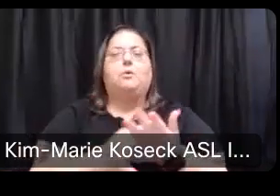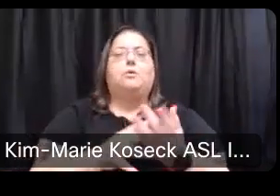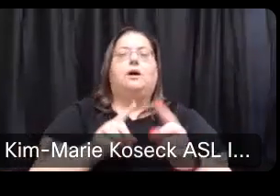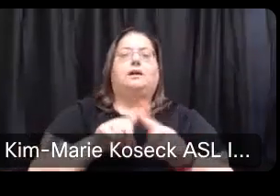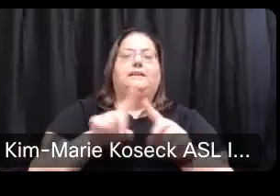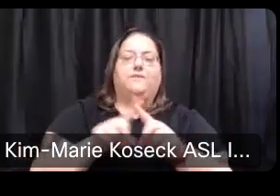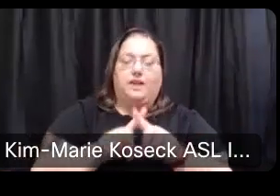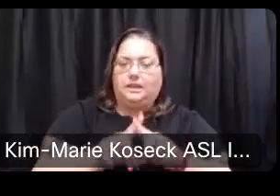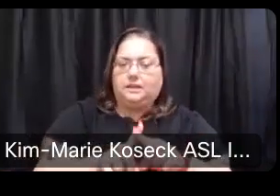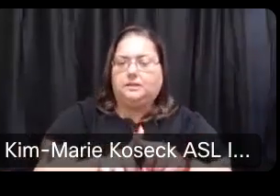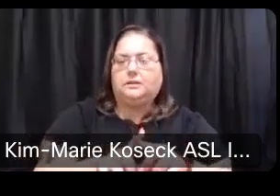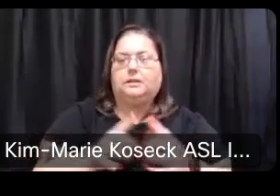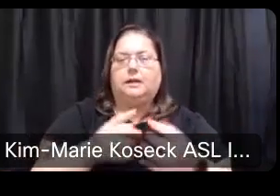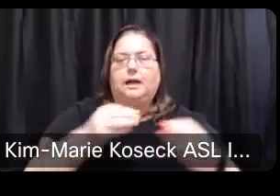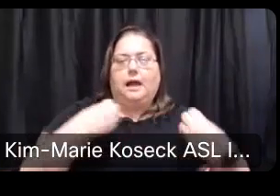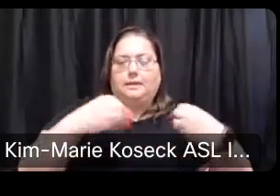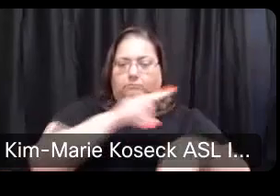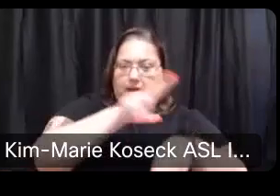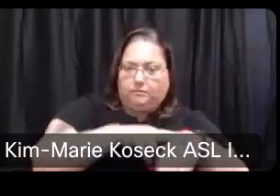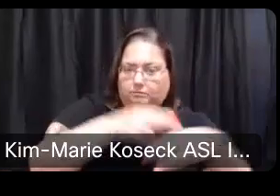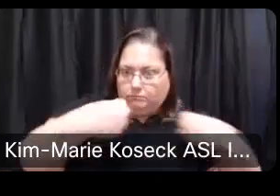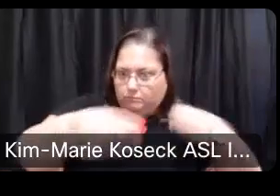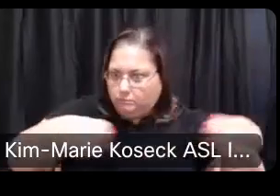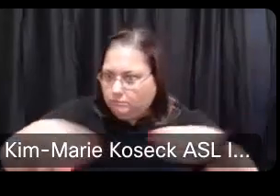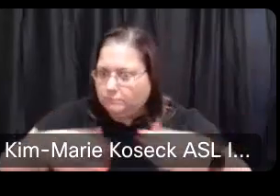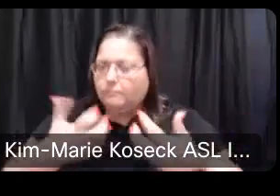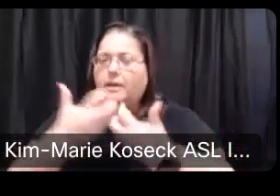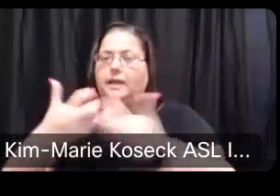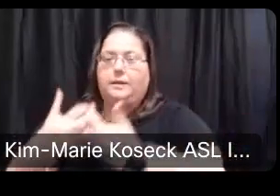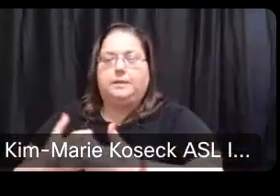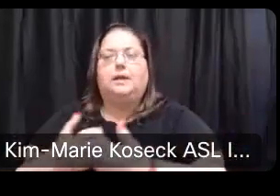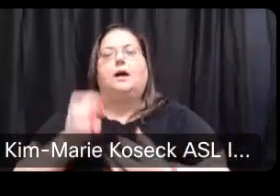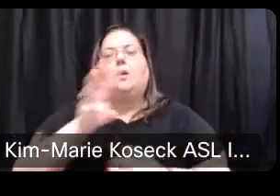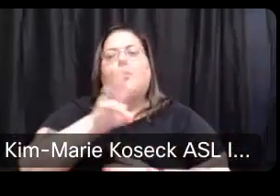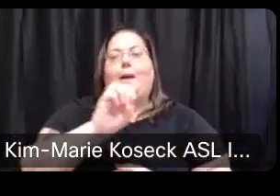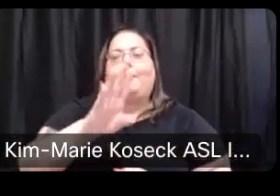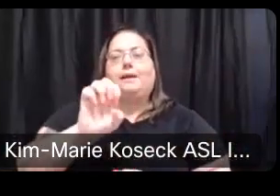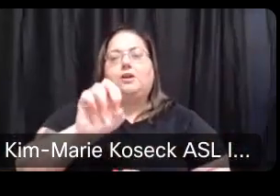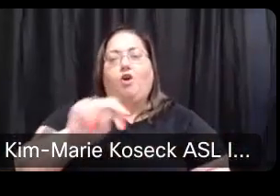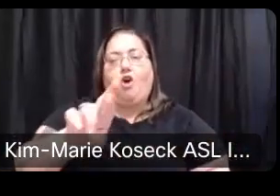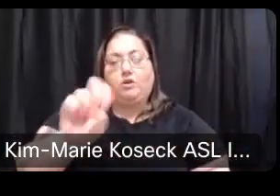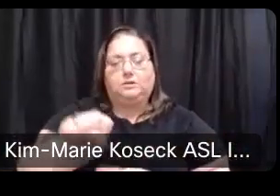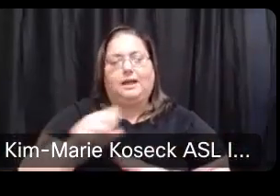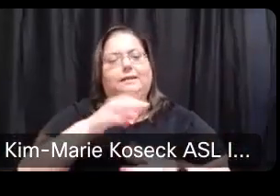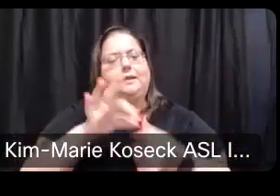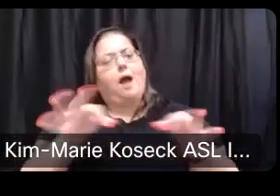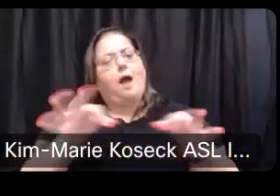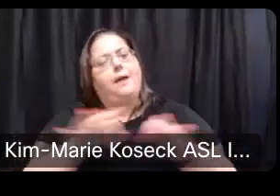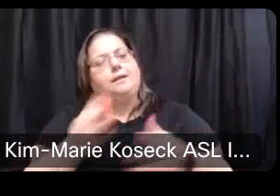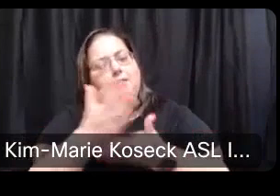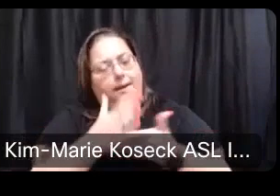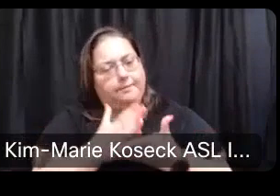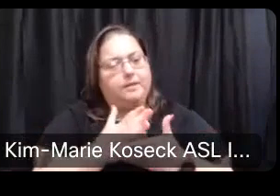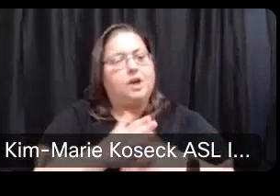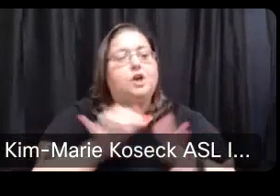standing adaptation advisory panels, targeted focus groups, webinars, and a public comment period. Along the way, New York State is